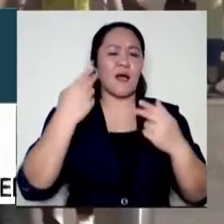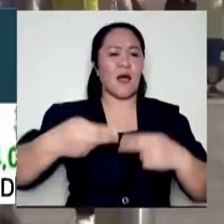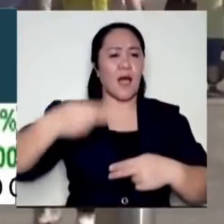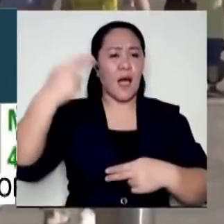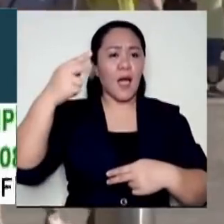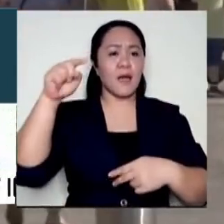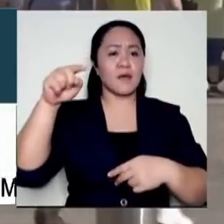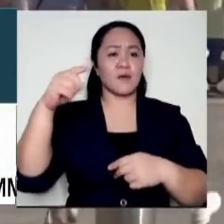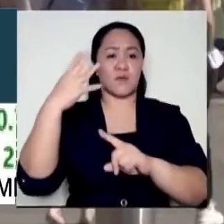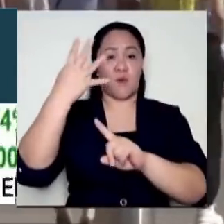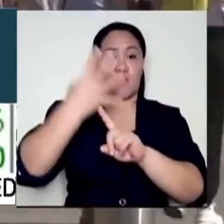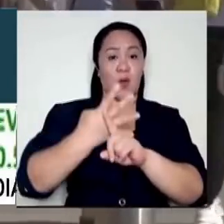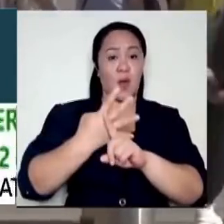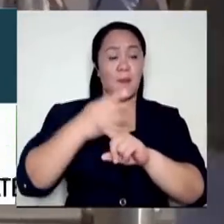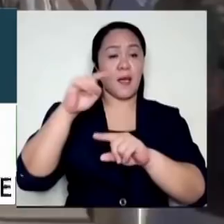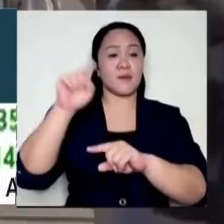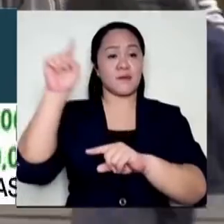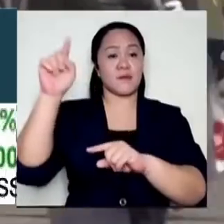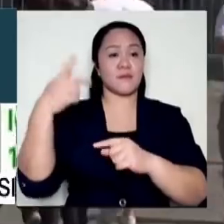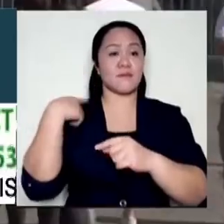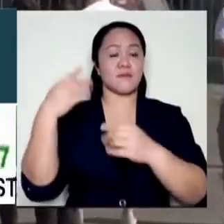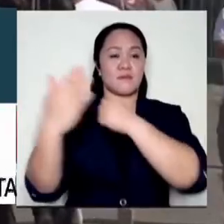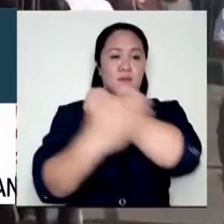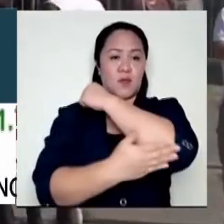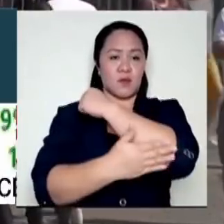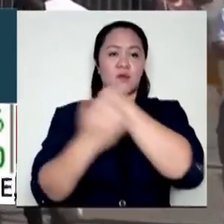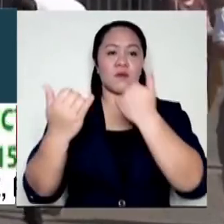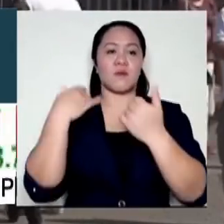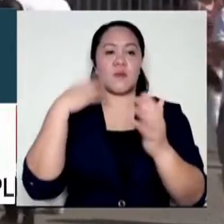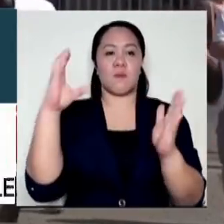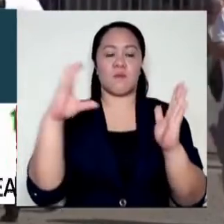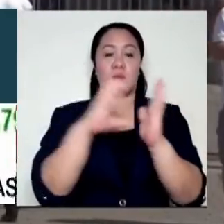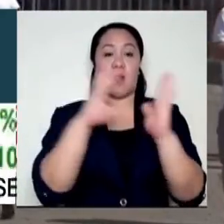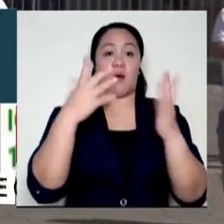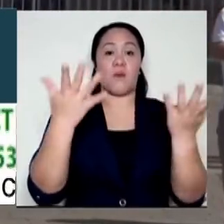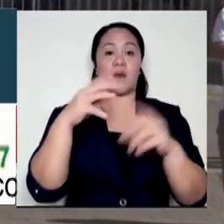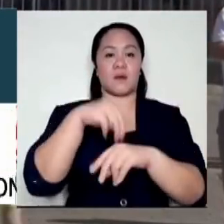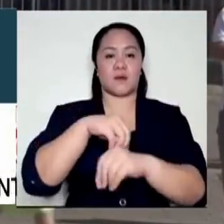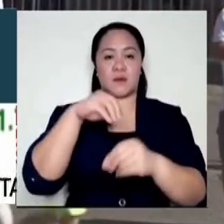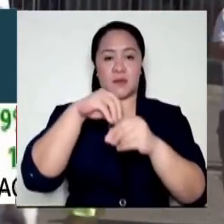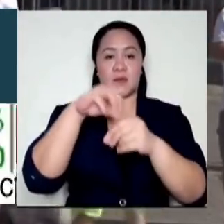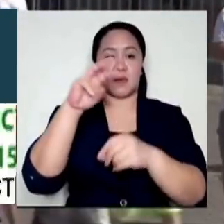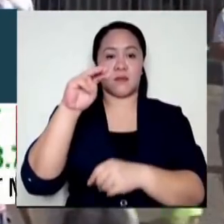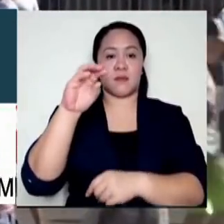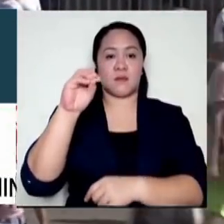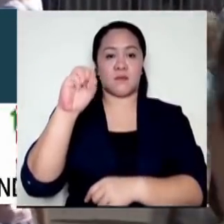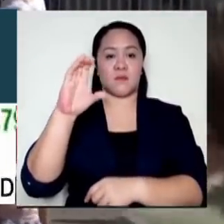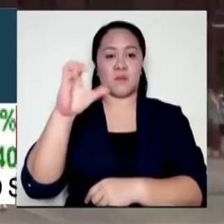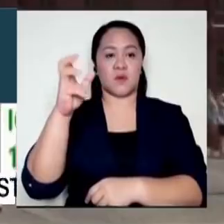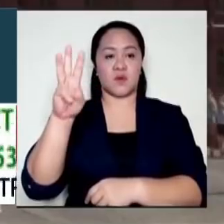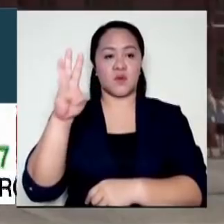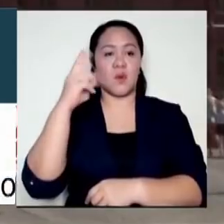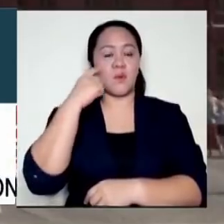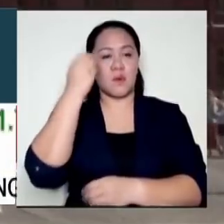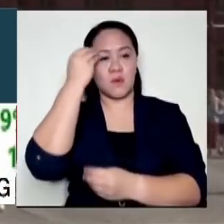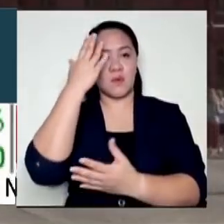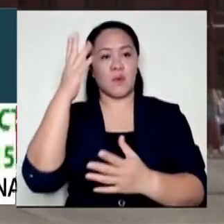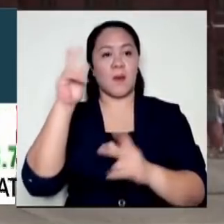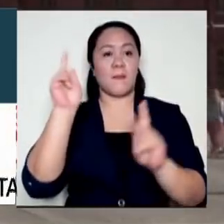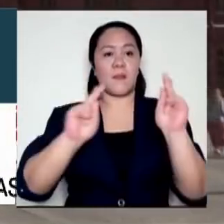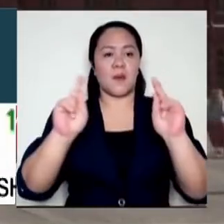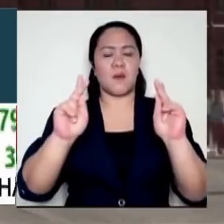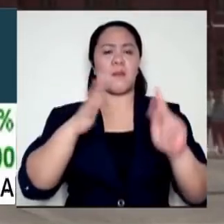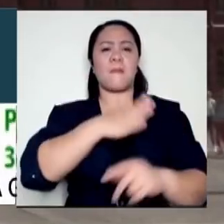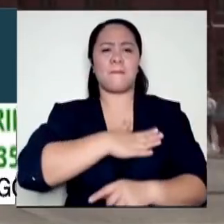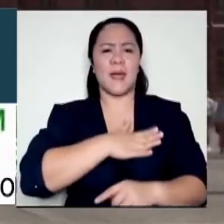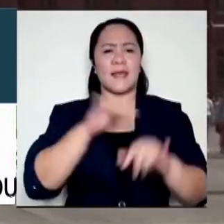4 months. Nearly half of those cases were from the capital, Moscow. The city's mayor on Saturday told people to stay off work this